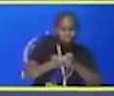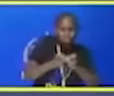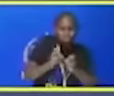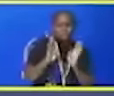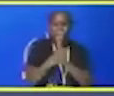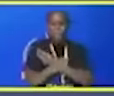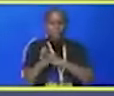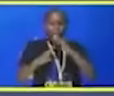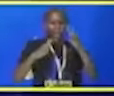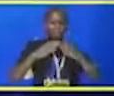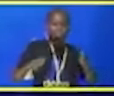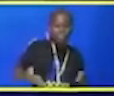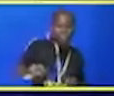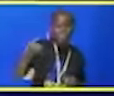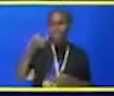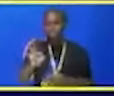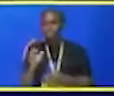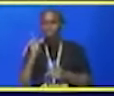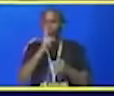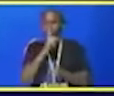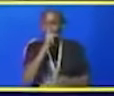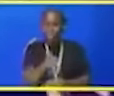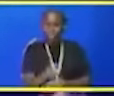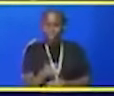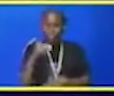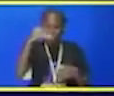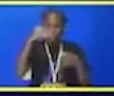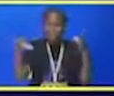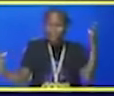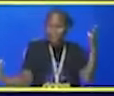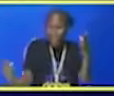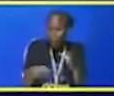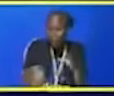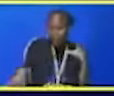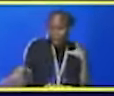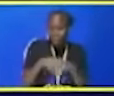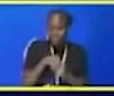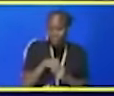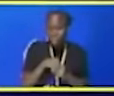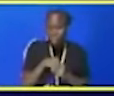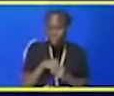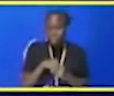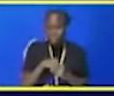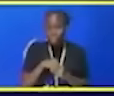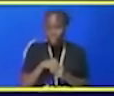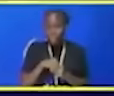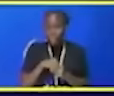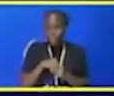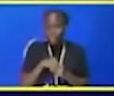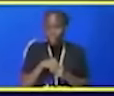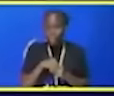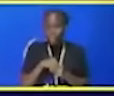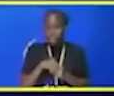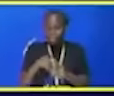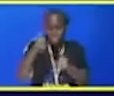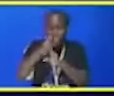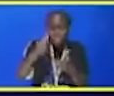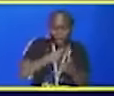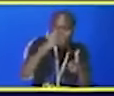Is someone learning? In addition to praying the nature of God in your life, your next prayer